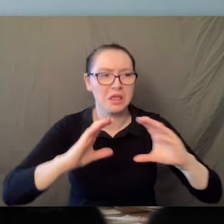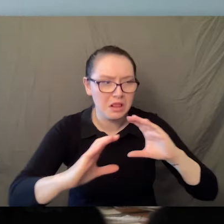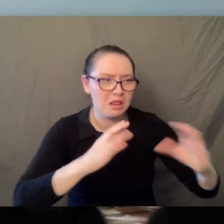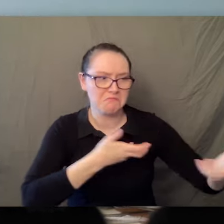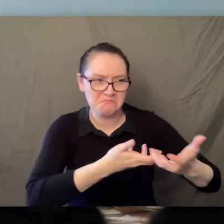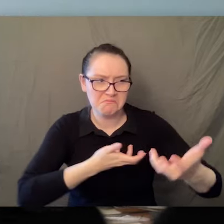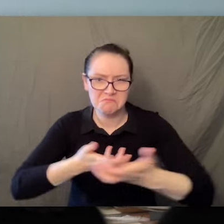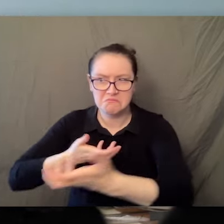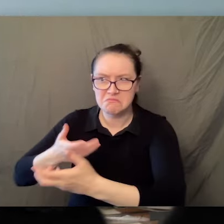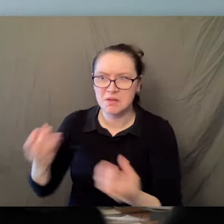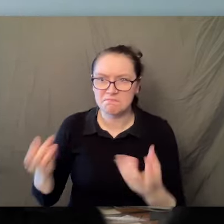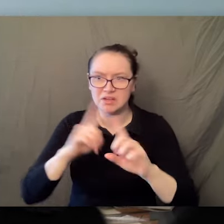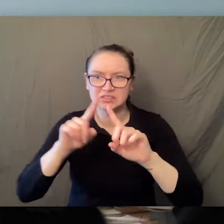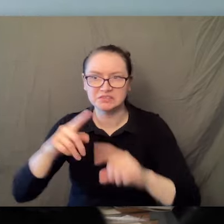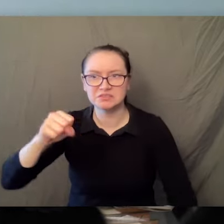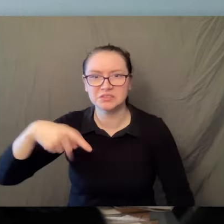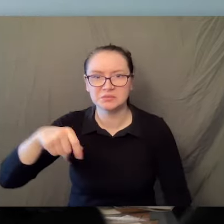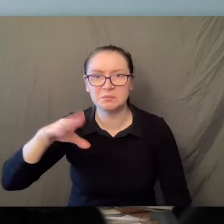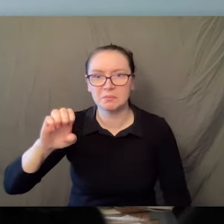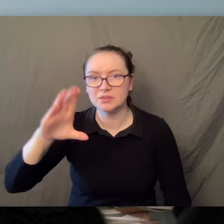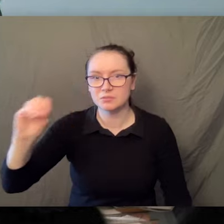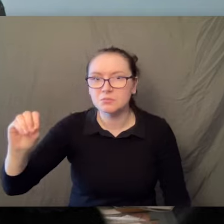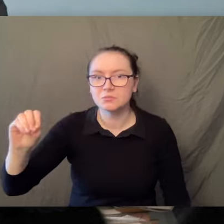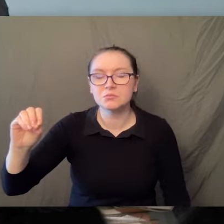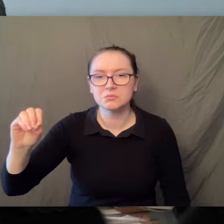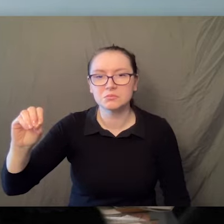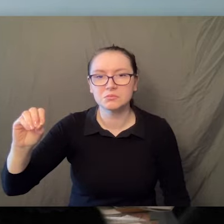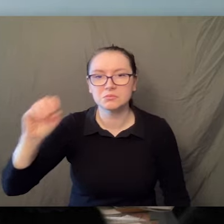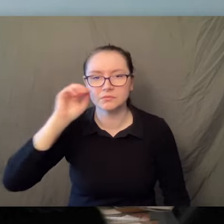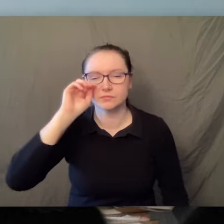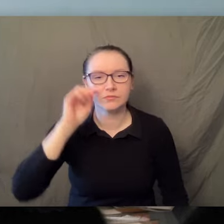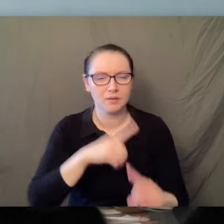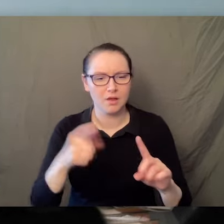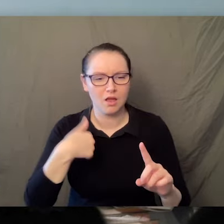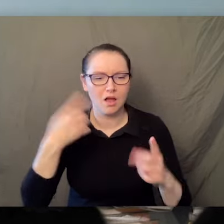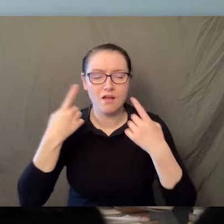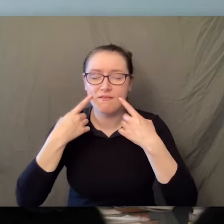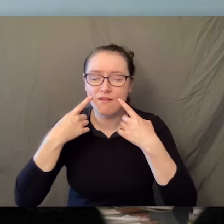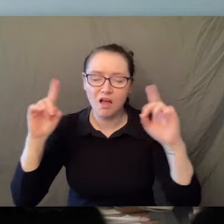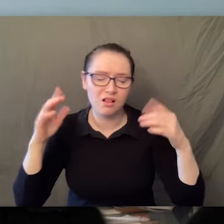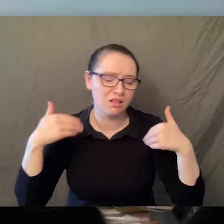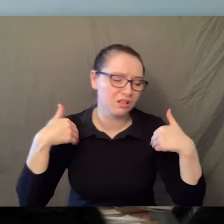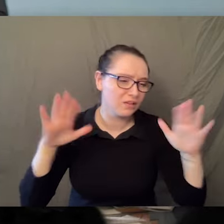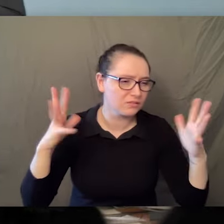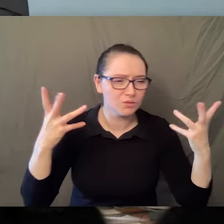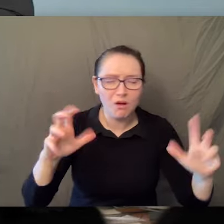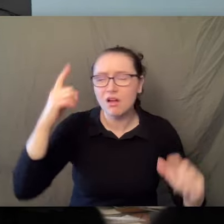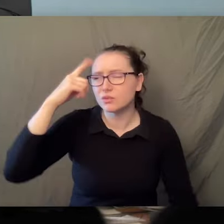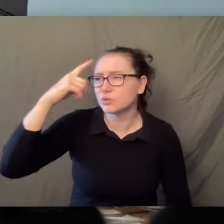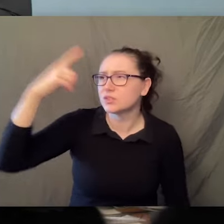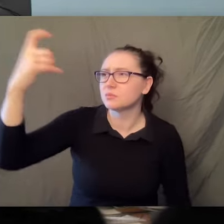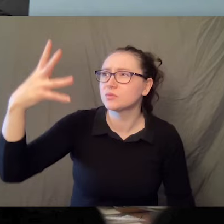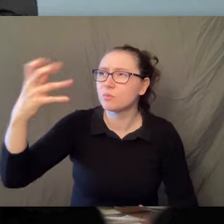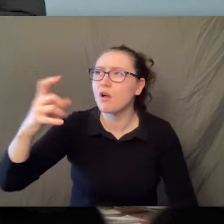companies on the side. So I decided just to do that full time. Real business genius stuff right there, let me tell you. But when I finally